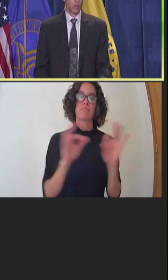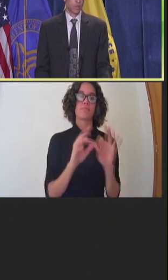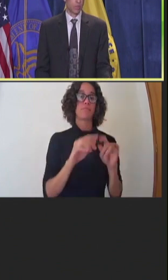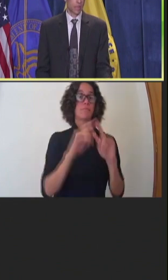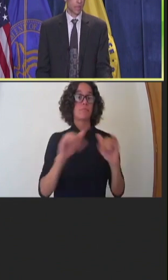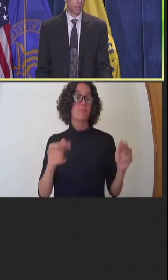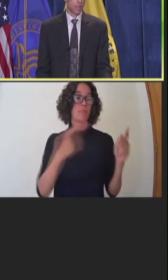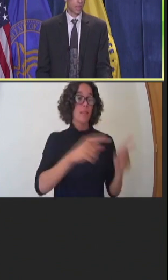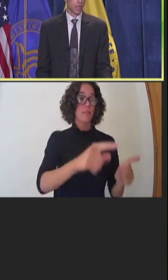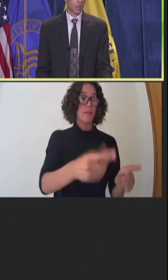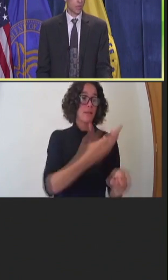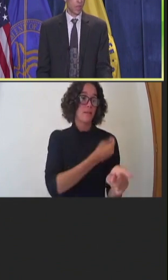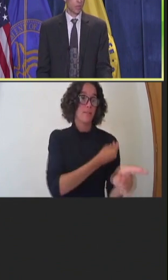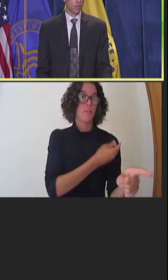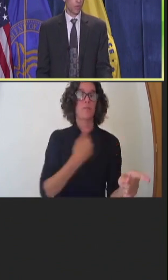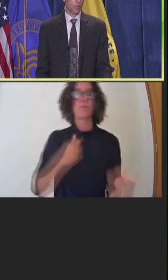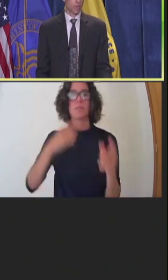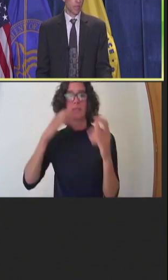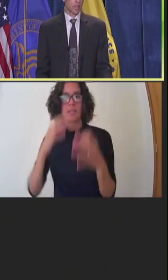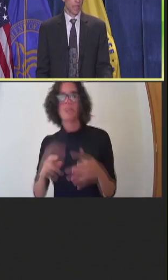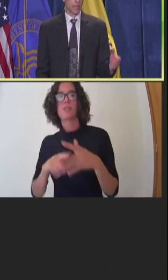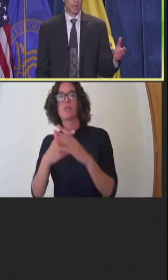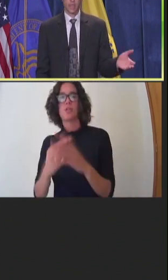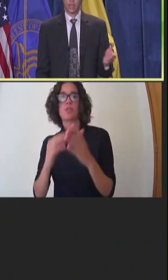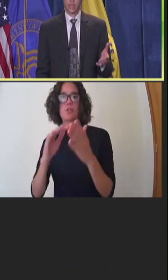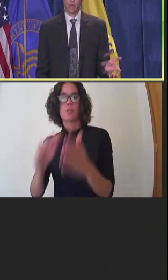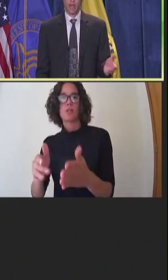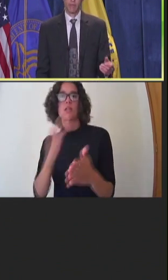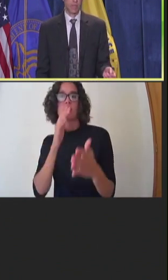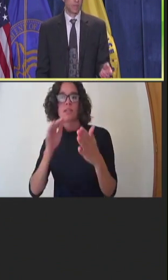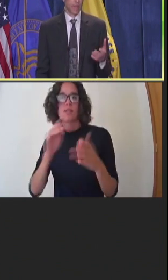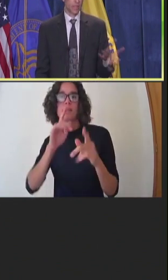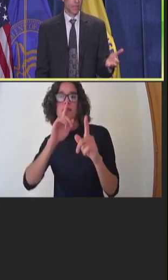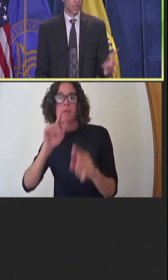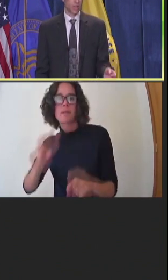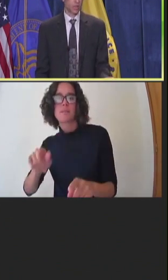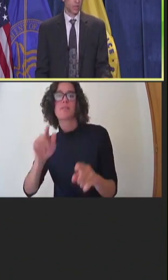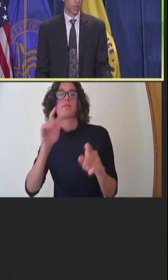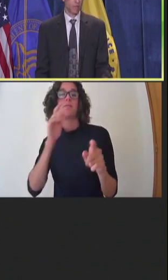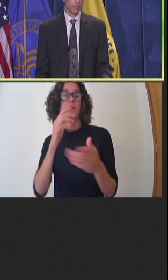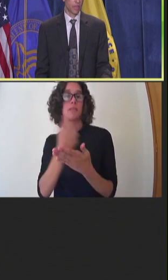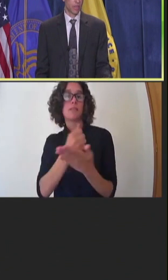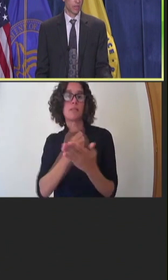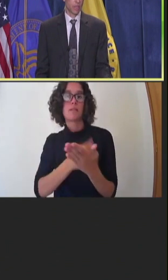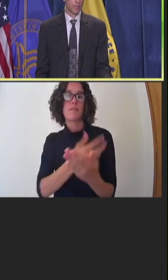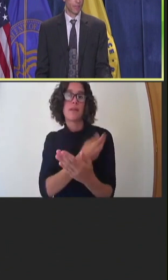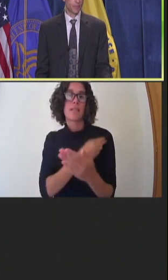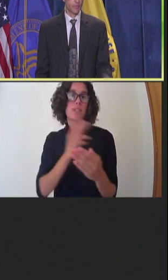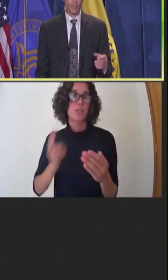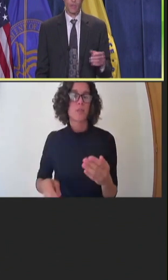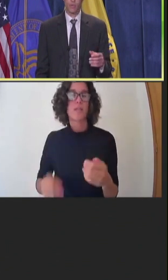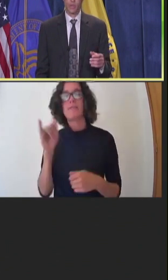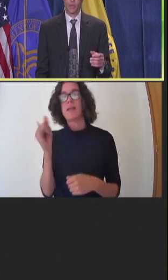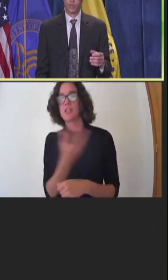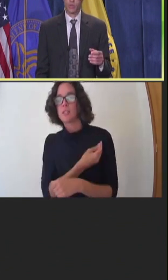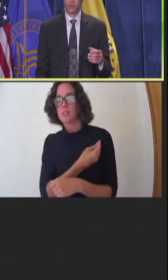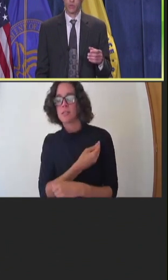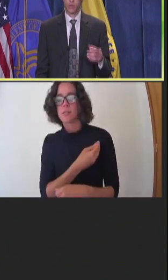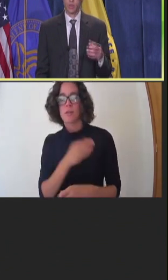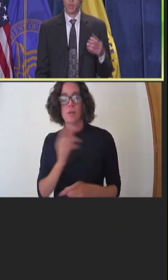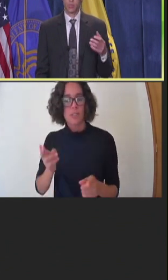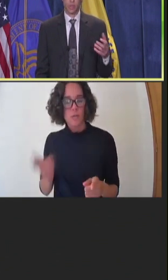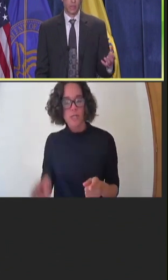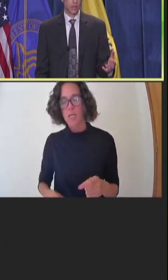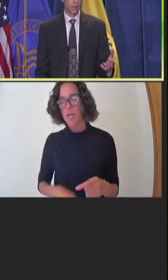immune responses. We performed data collection, demographics, and vaccination history and infection history. We also